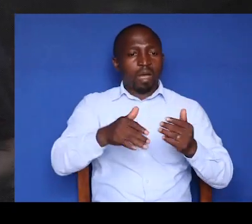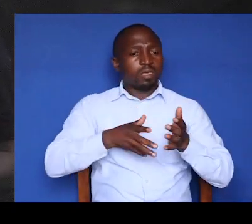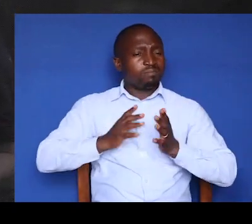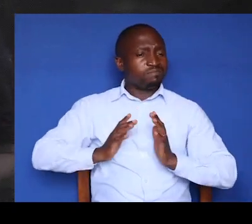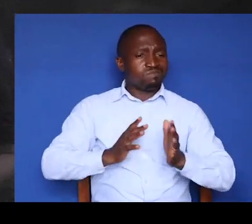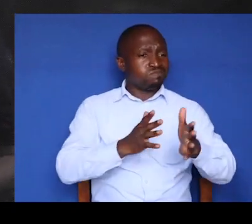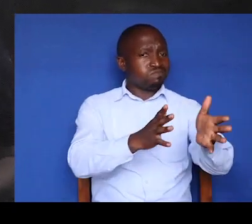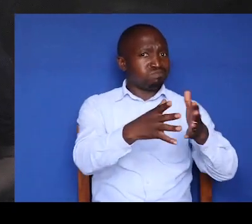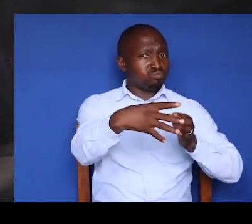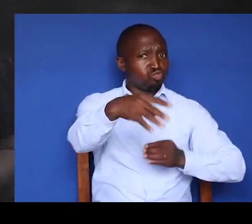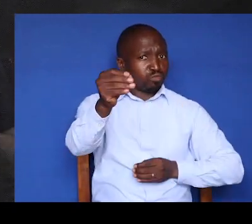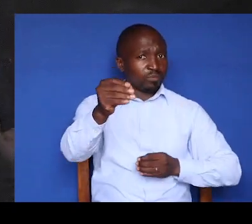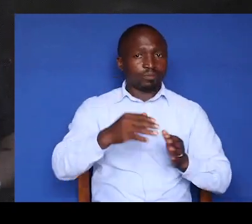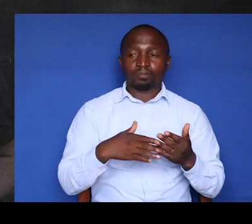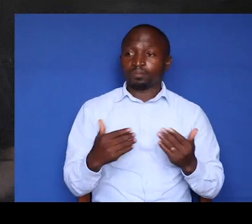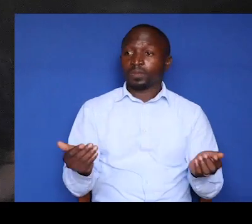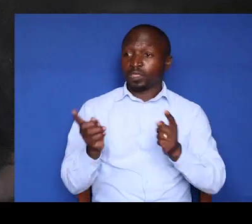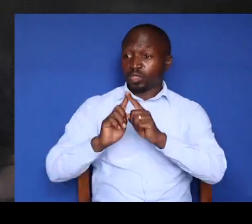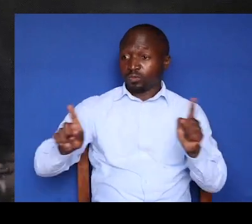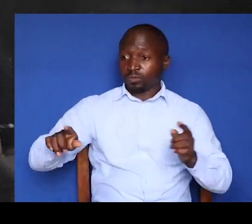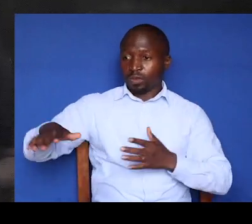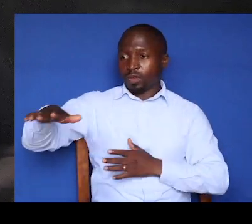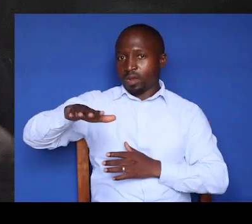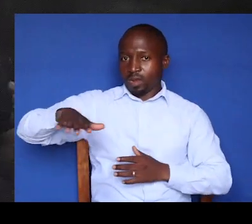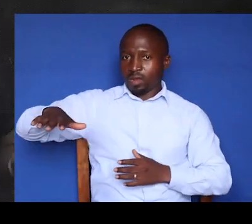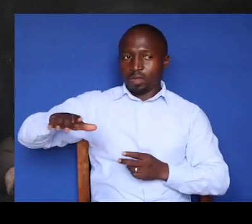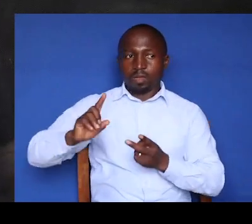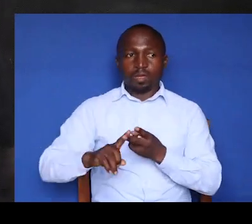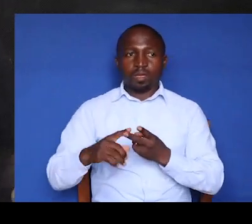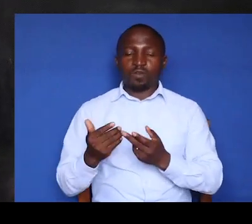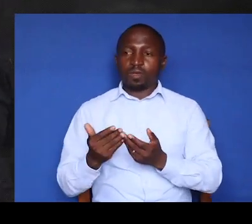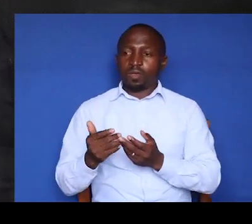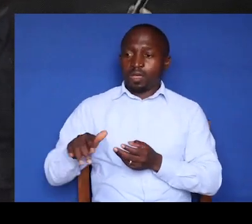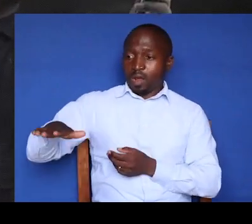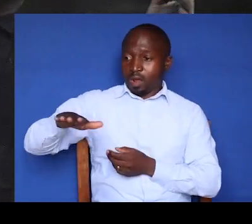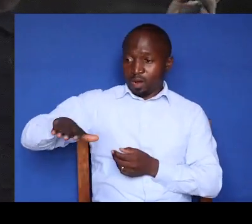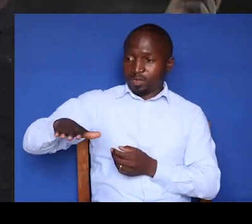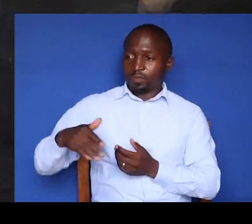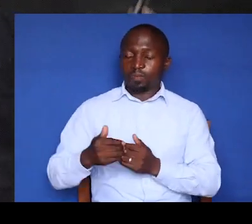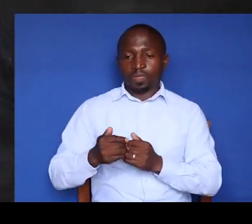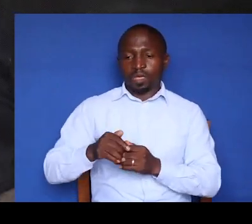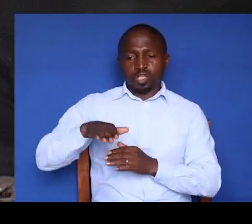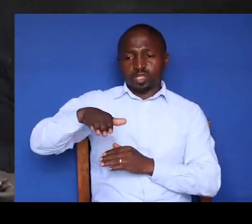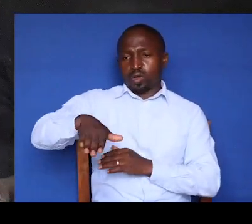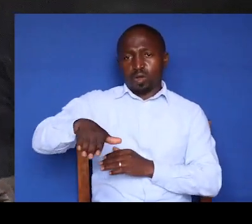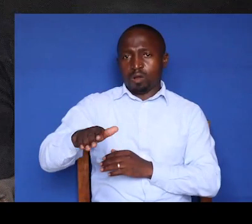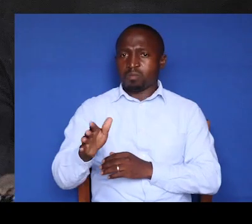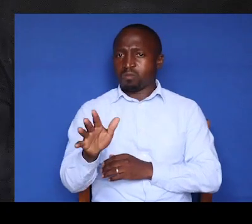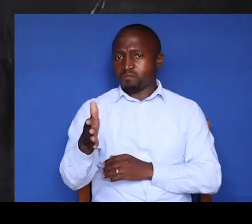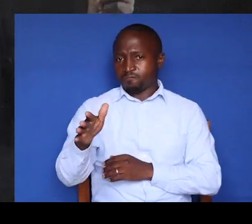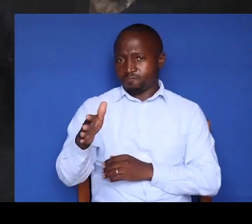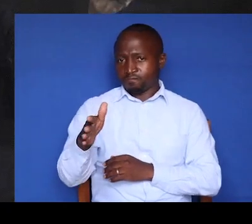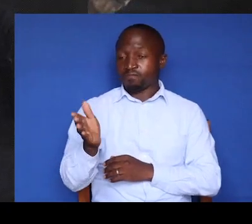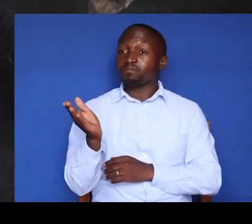surface. It is unlike if compared to areas of gentle slope,